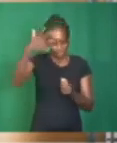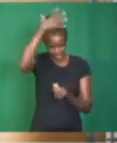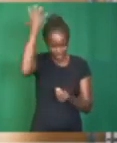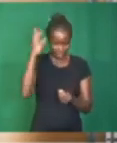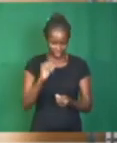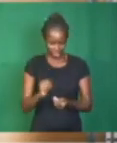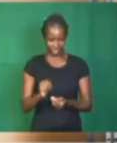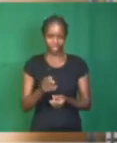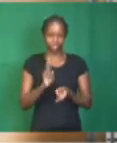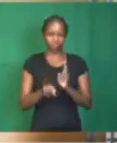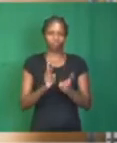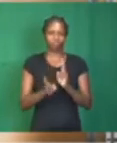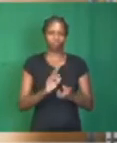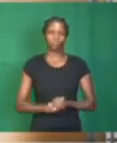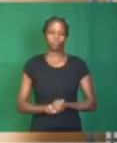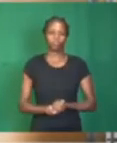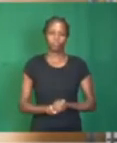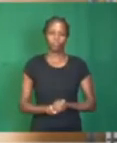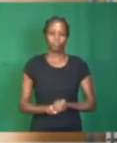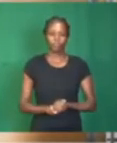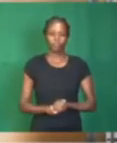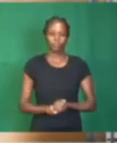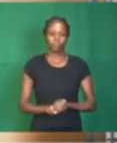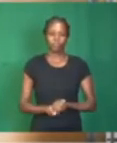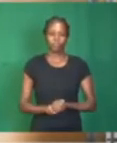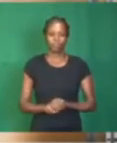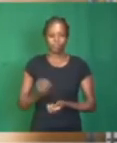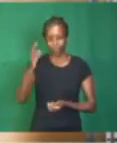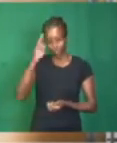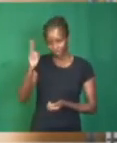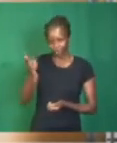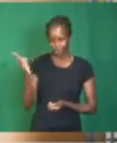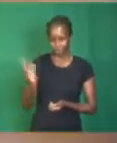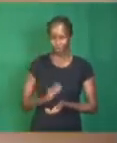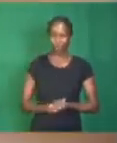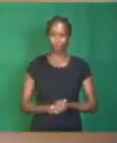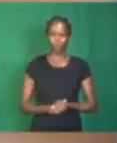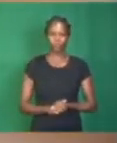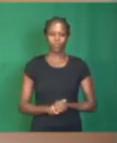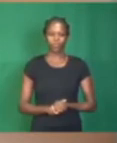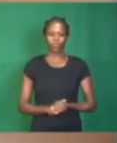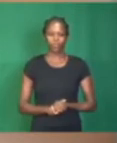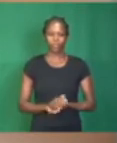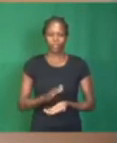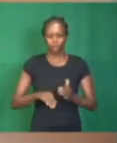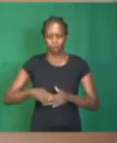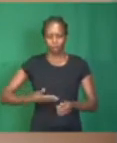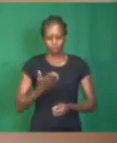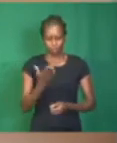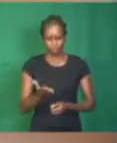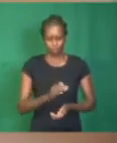sign language interpreters. Greetings, Mr. Sifunza. Hello, Lerato. How are you? I'm all